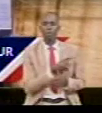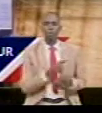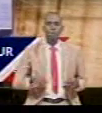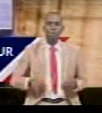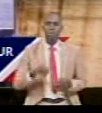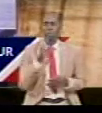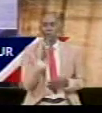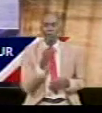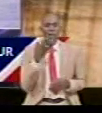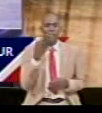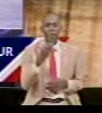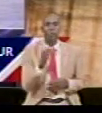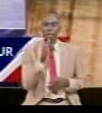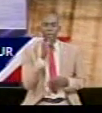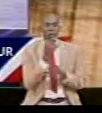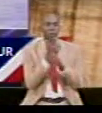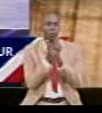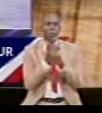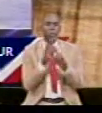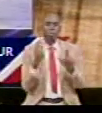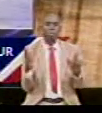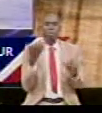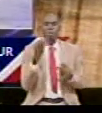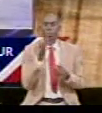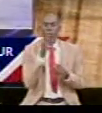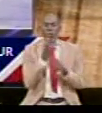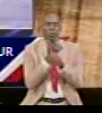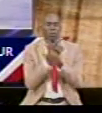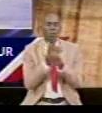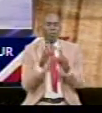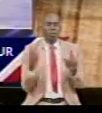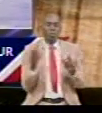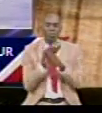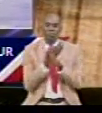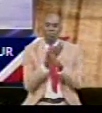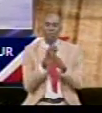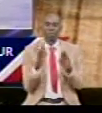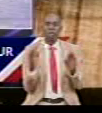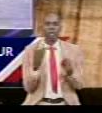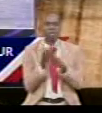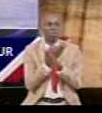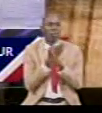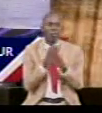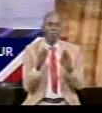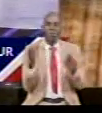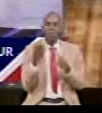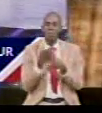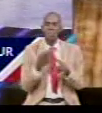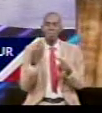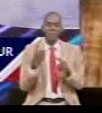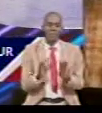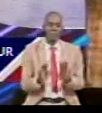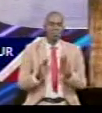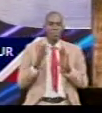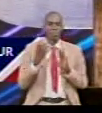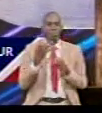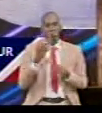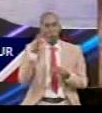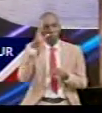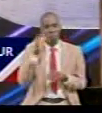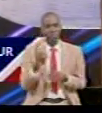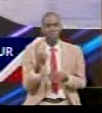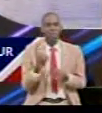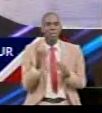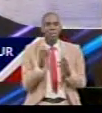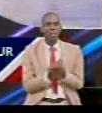there is liberty, liberation, liberty, freedom freedom from the fear of men that